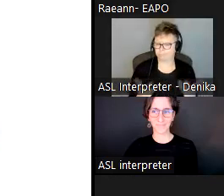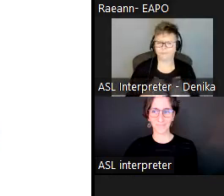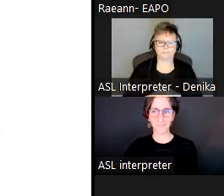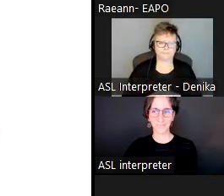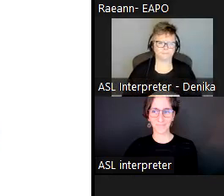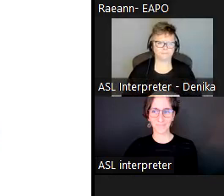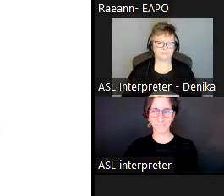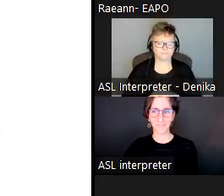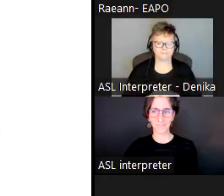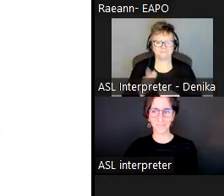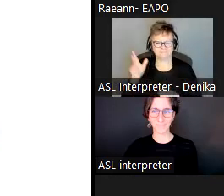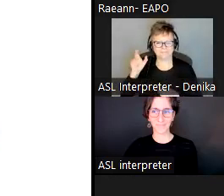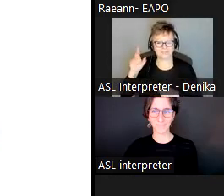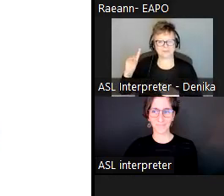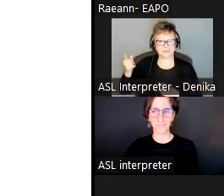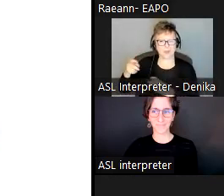It could be,